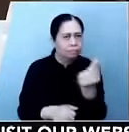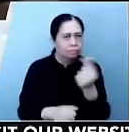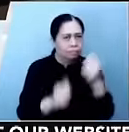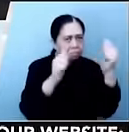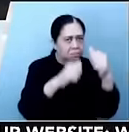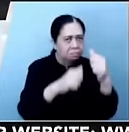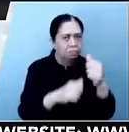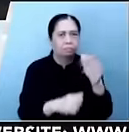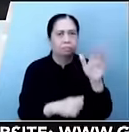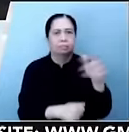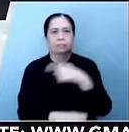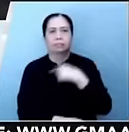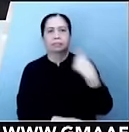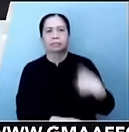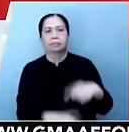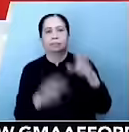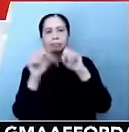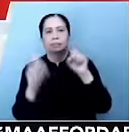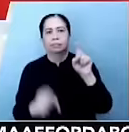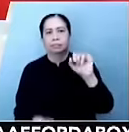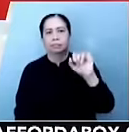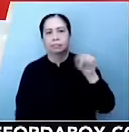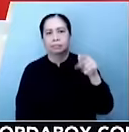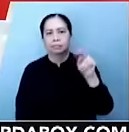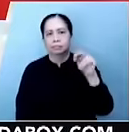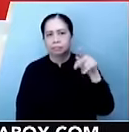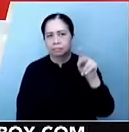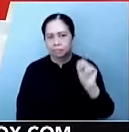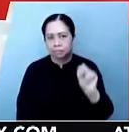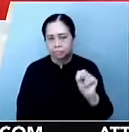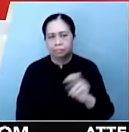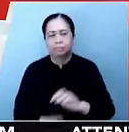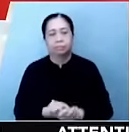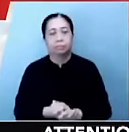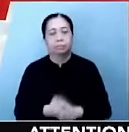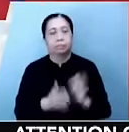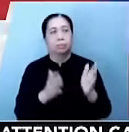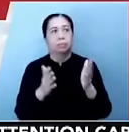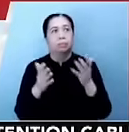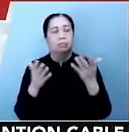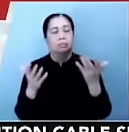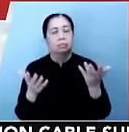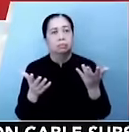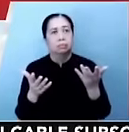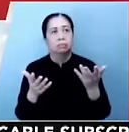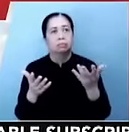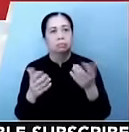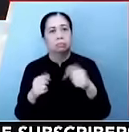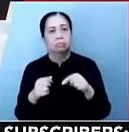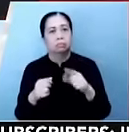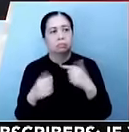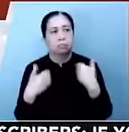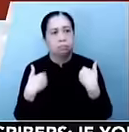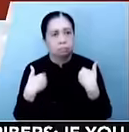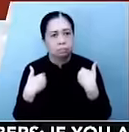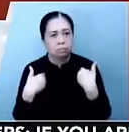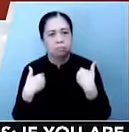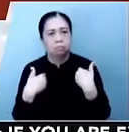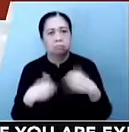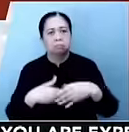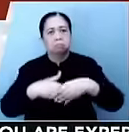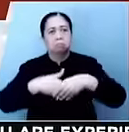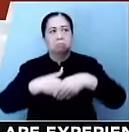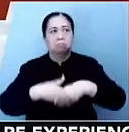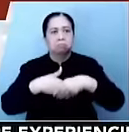ni Chinese President Xi Jinping. Aside from the fact of having a handshake